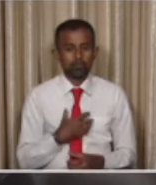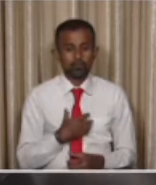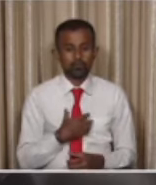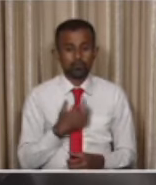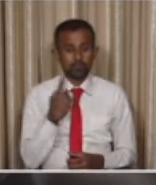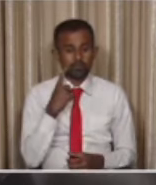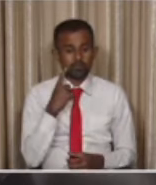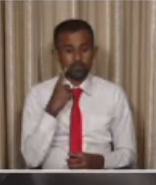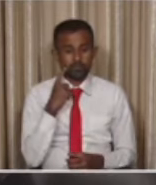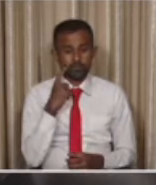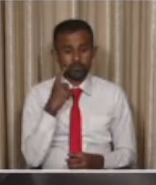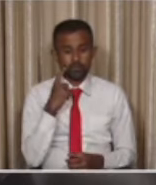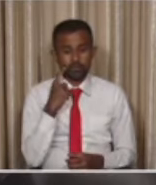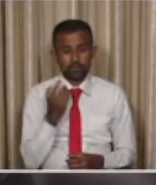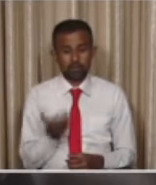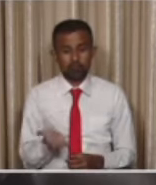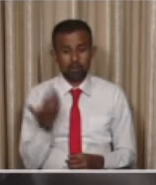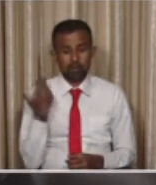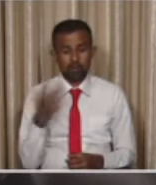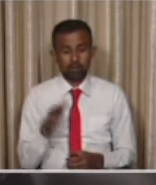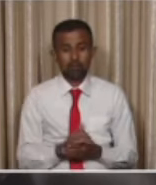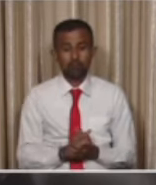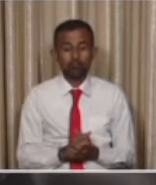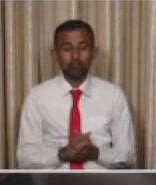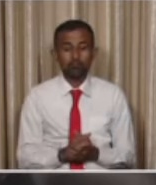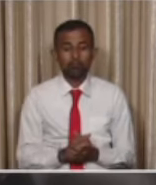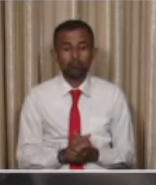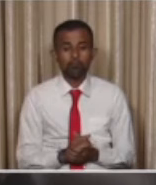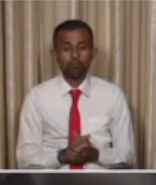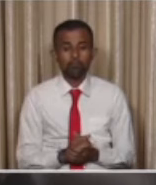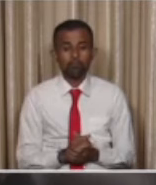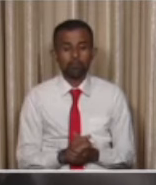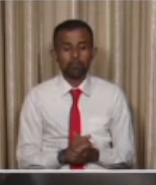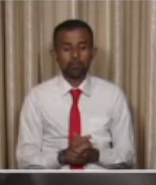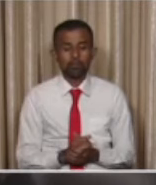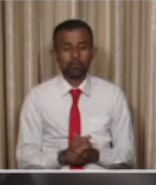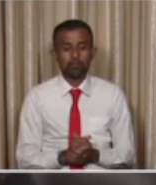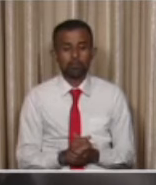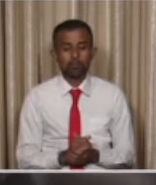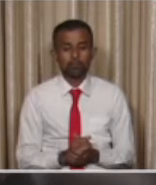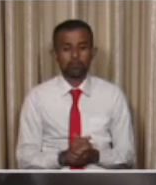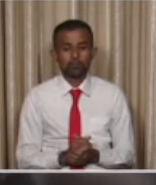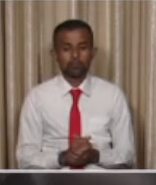only piece of legislation that ought to have been passed